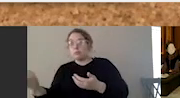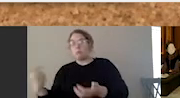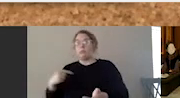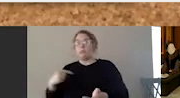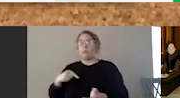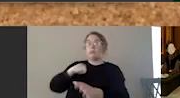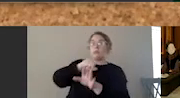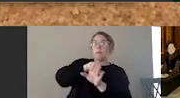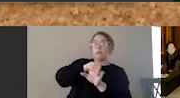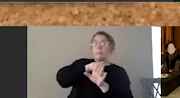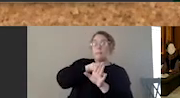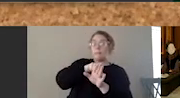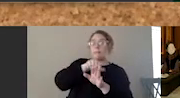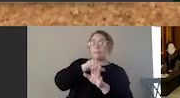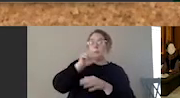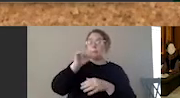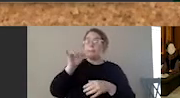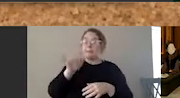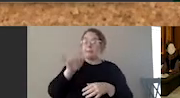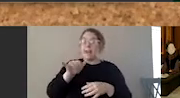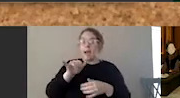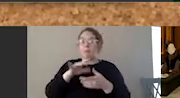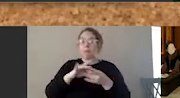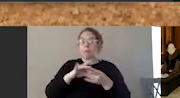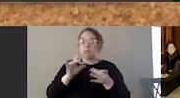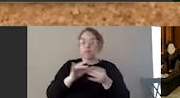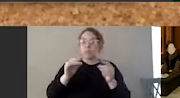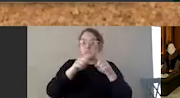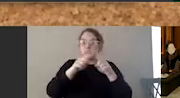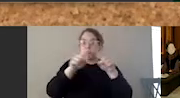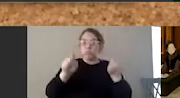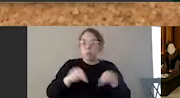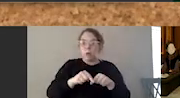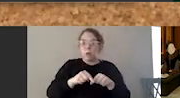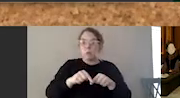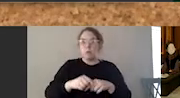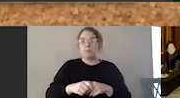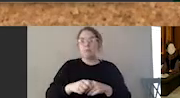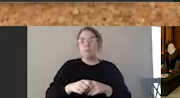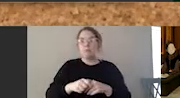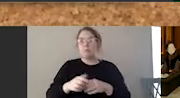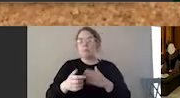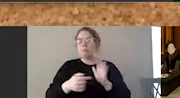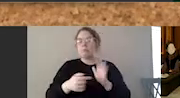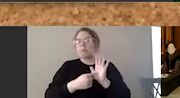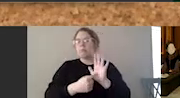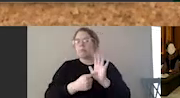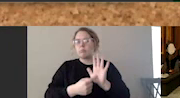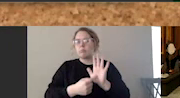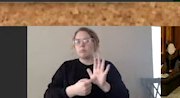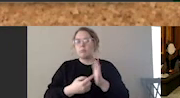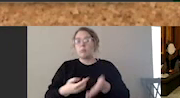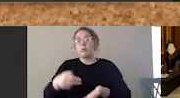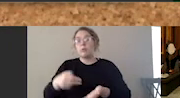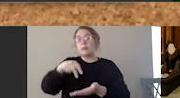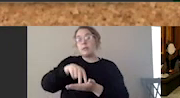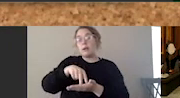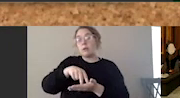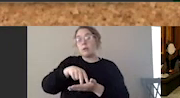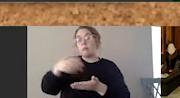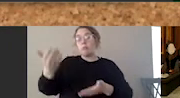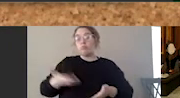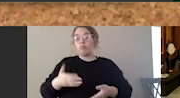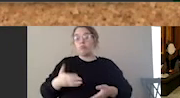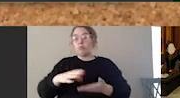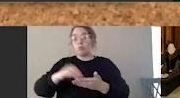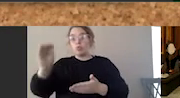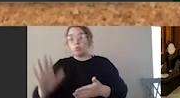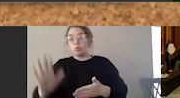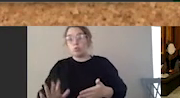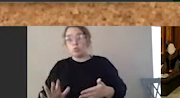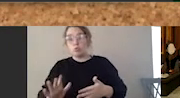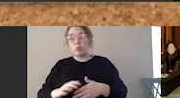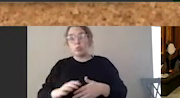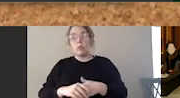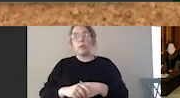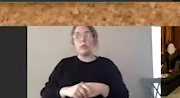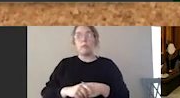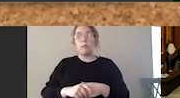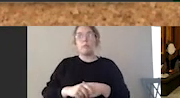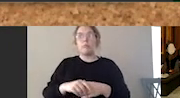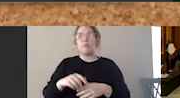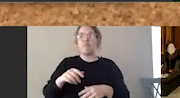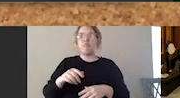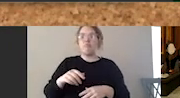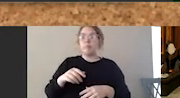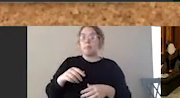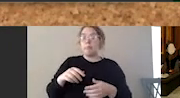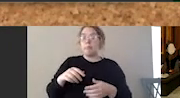text. For example, stand up and greet the student. Let's say that she stood up